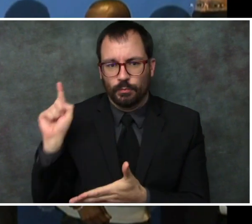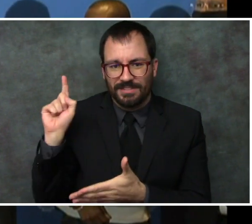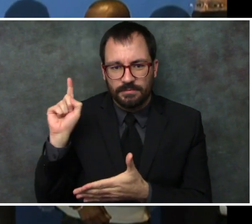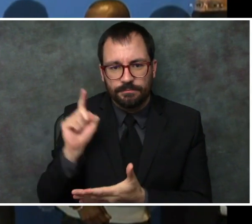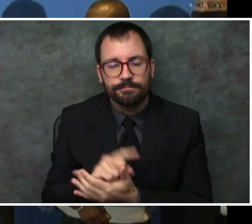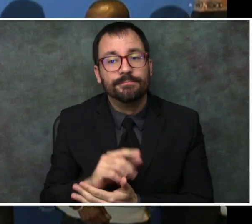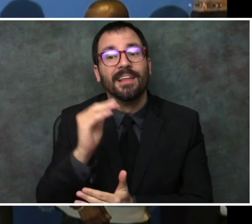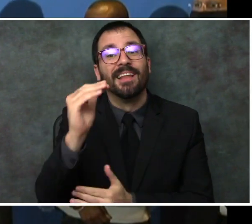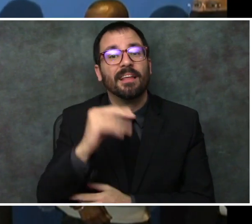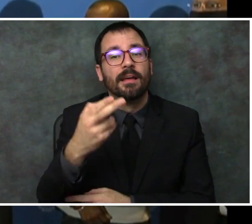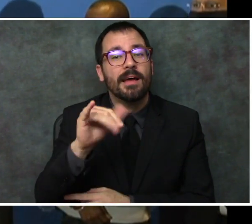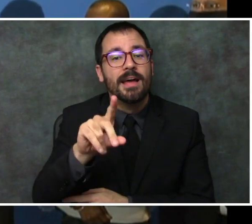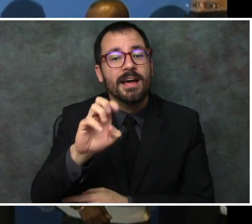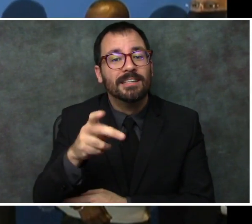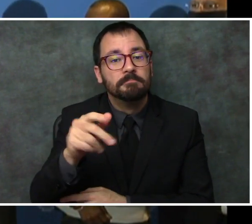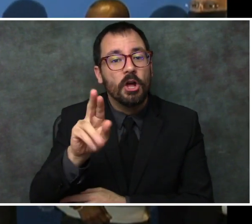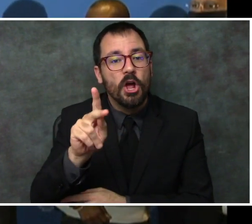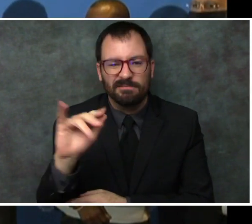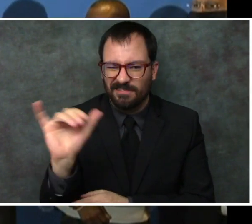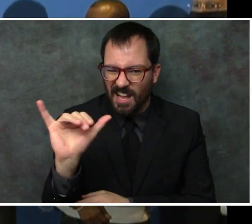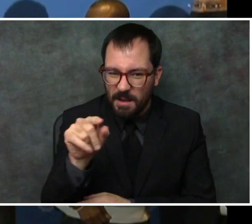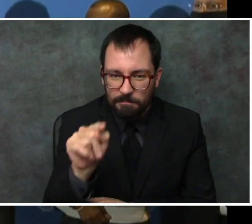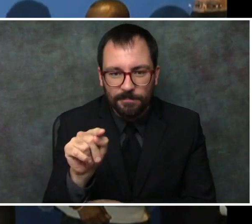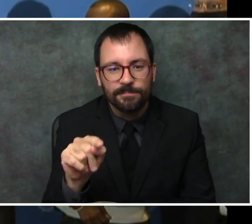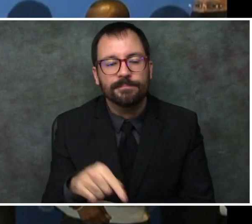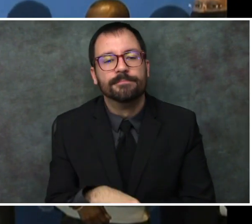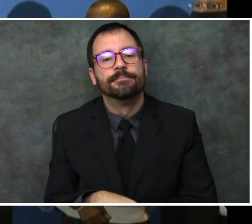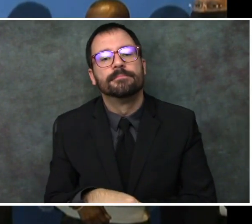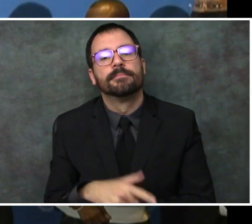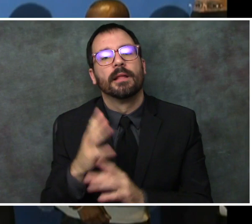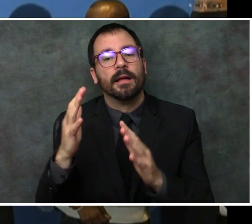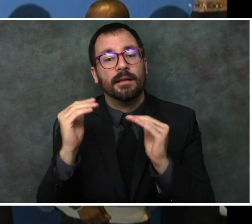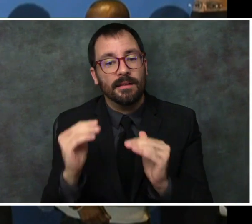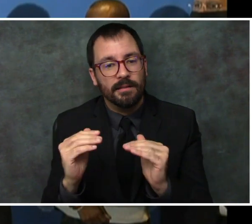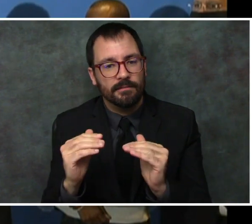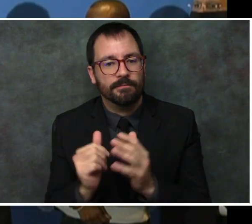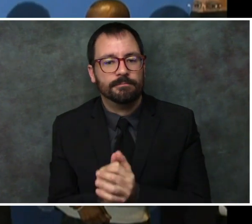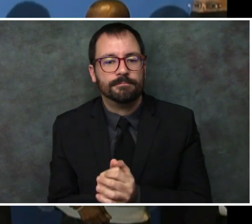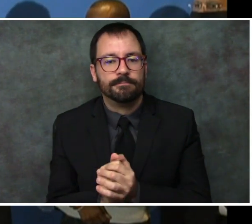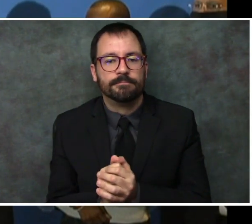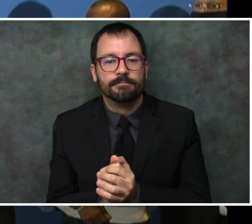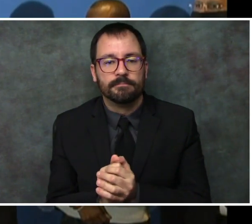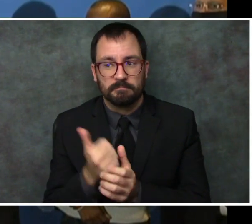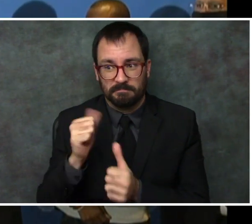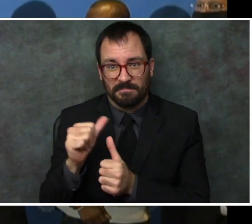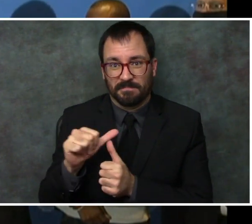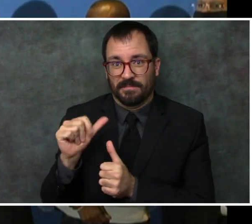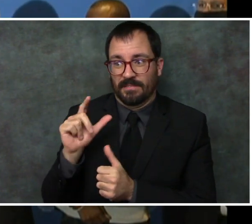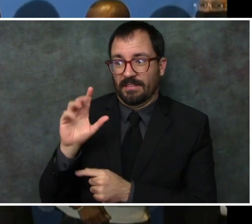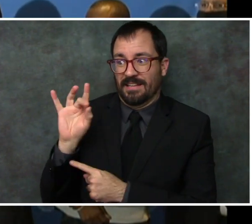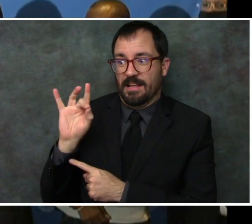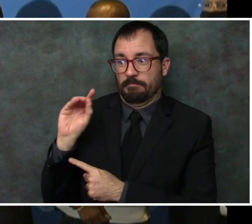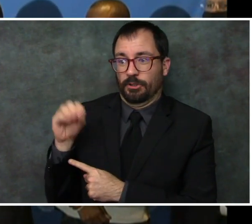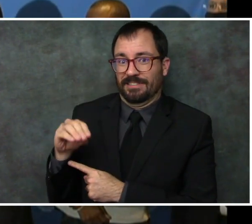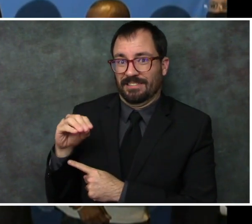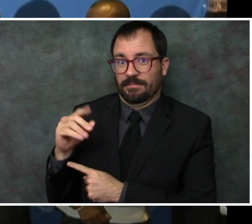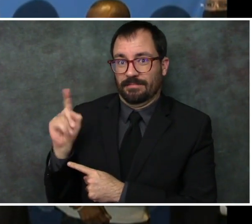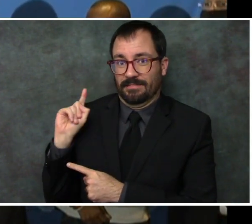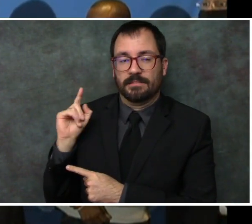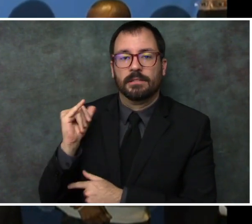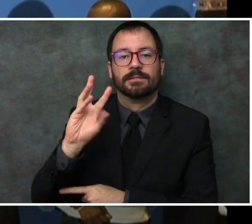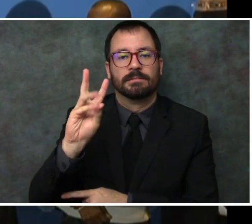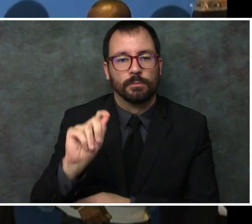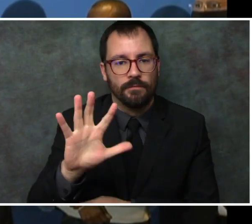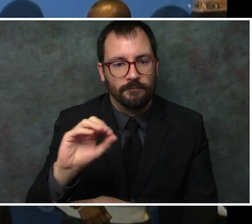6.5%. Last week, if you remember, I think it was 8.9%, so we've seen a decrease there. Dorchester 02122,